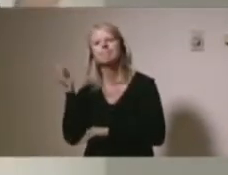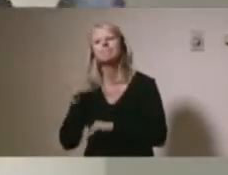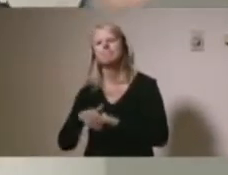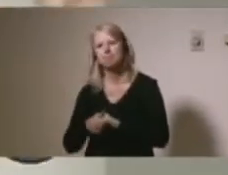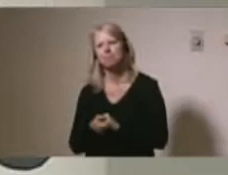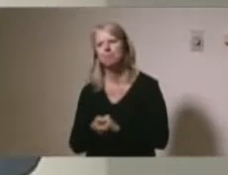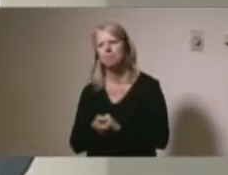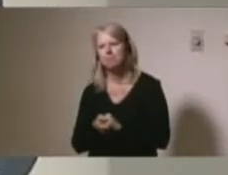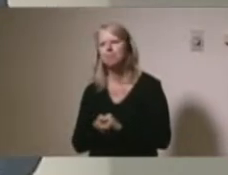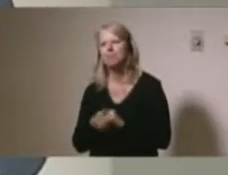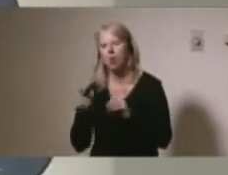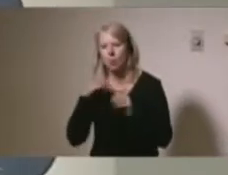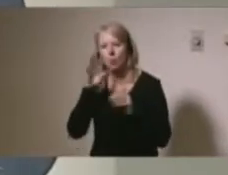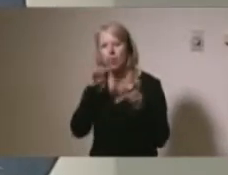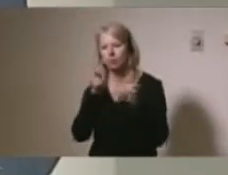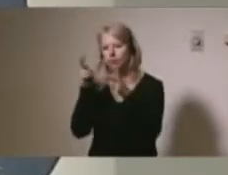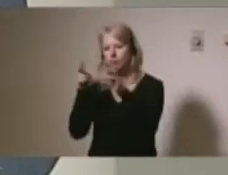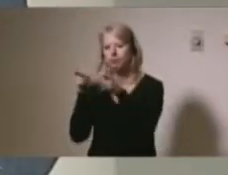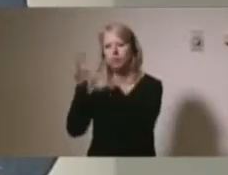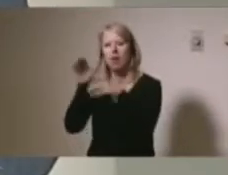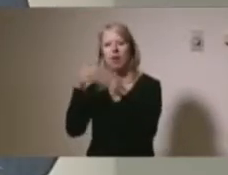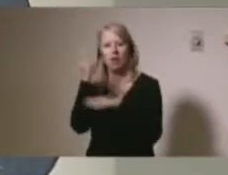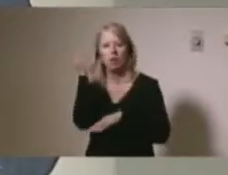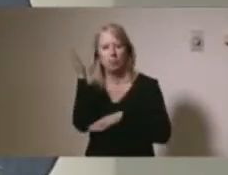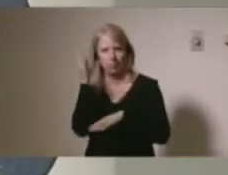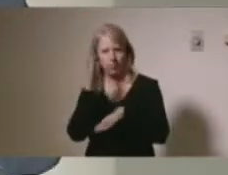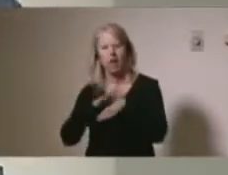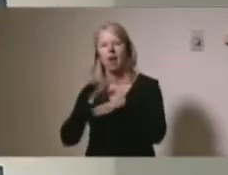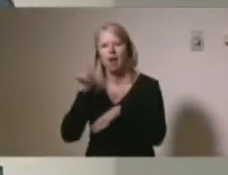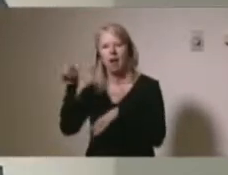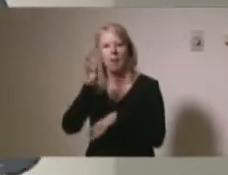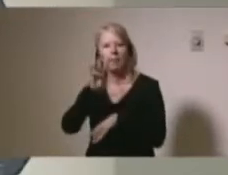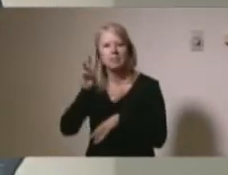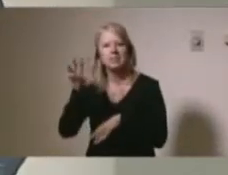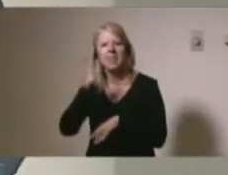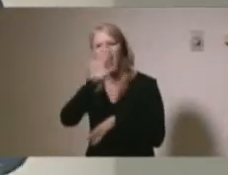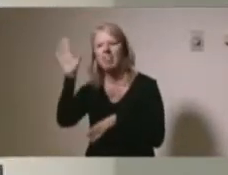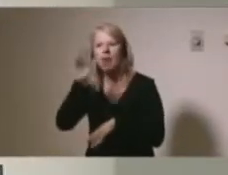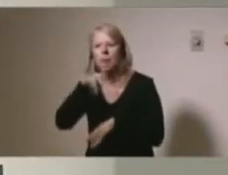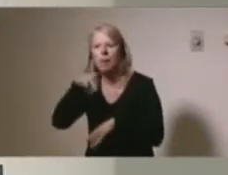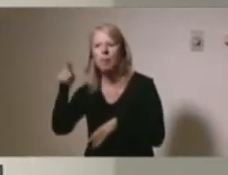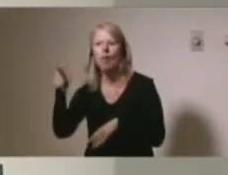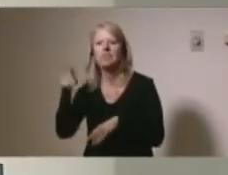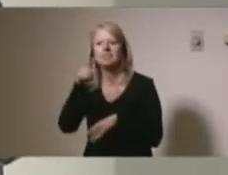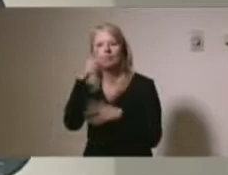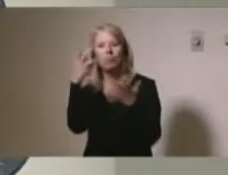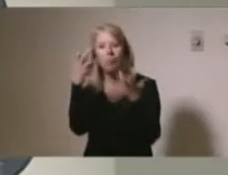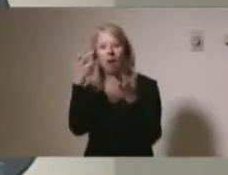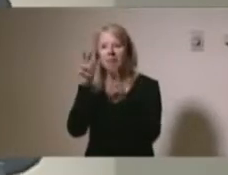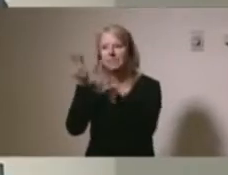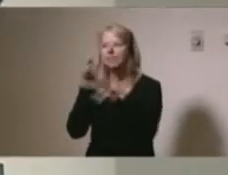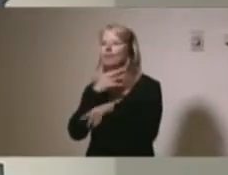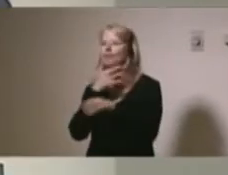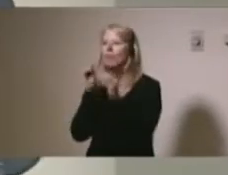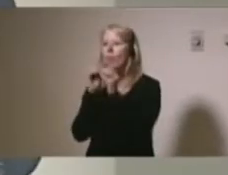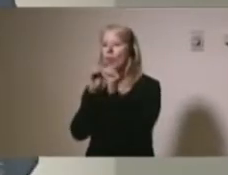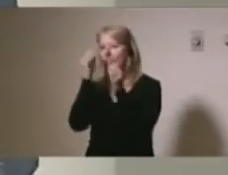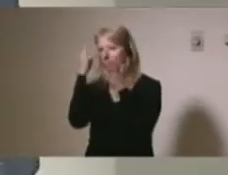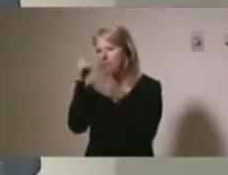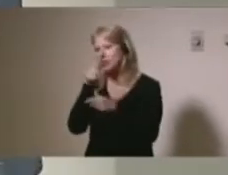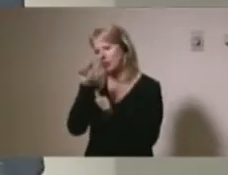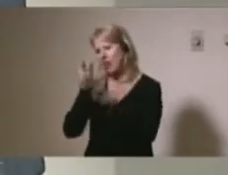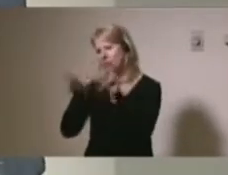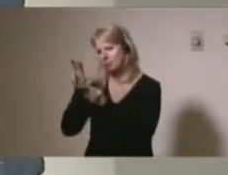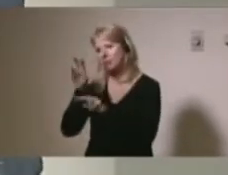will be on our website. So if you want to have access to these PowerPoints, they will be on our